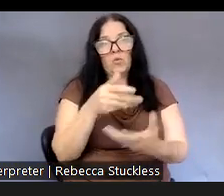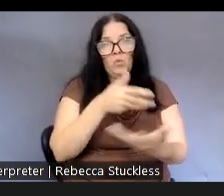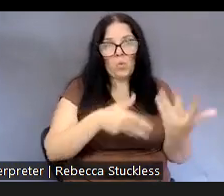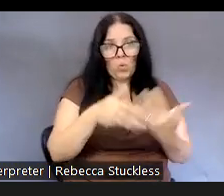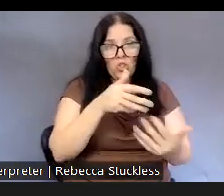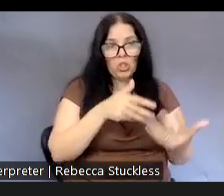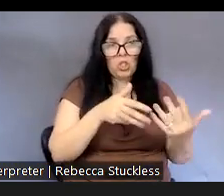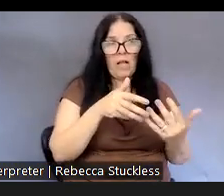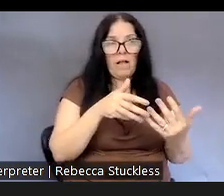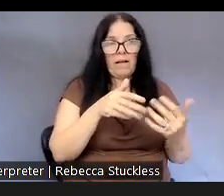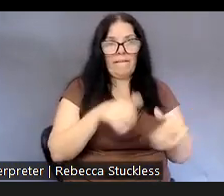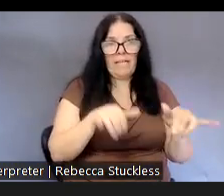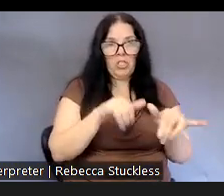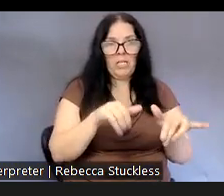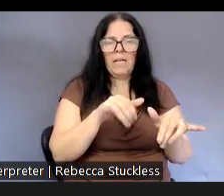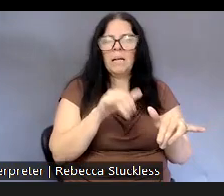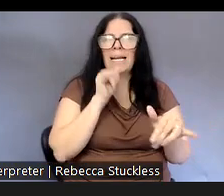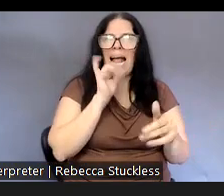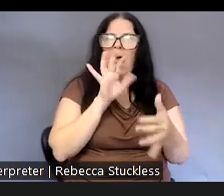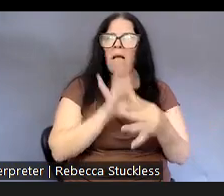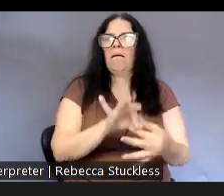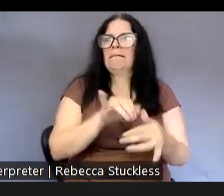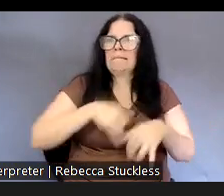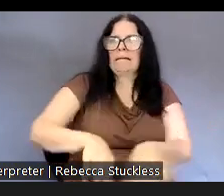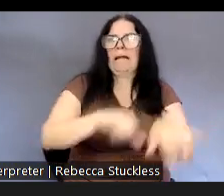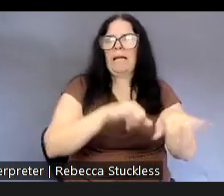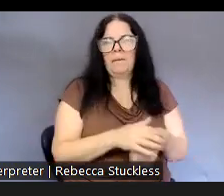world. Now, he also recognized that